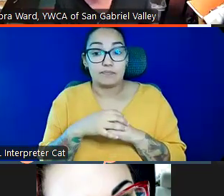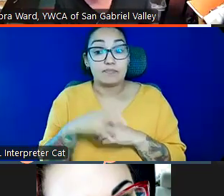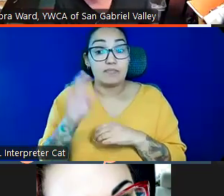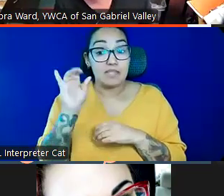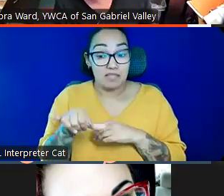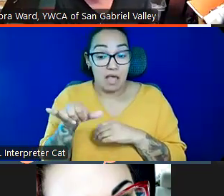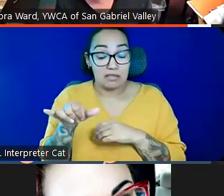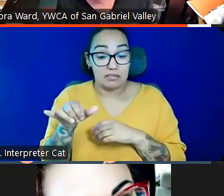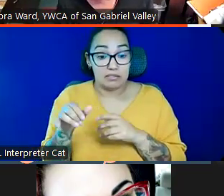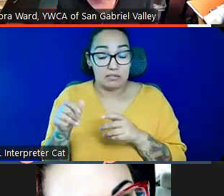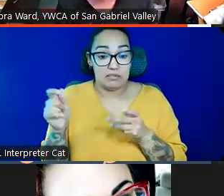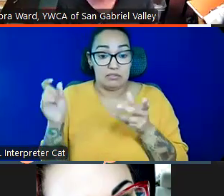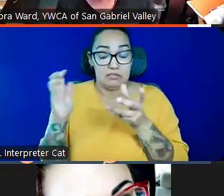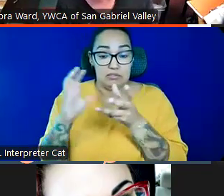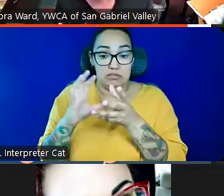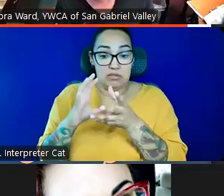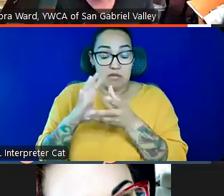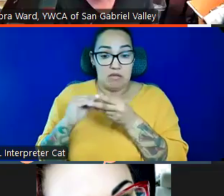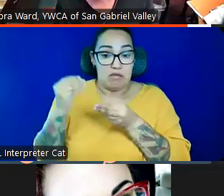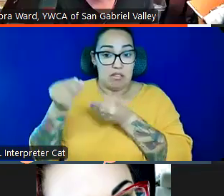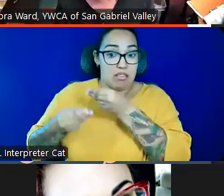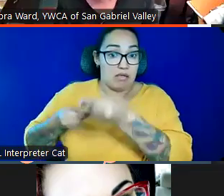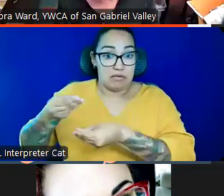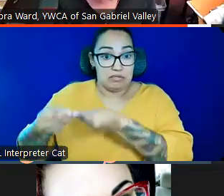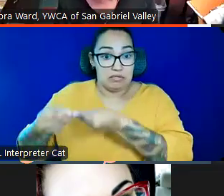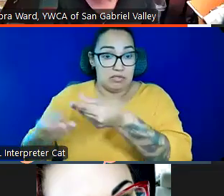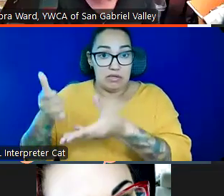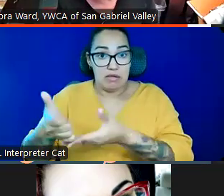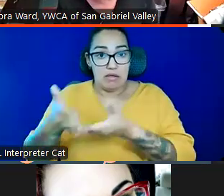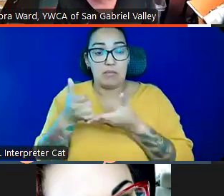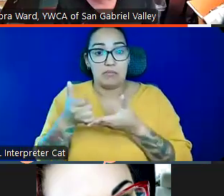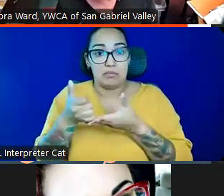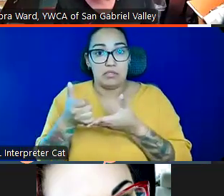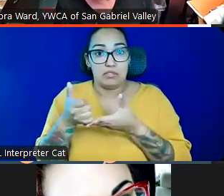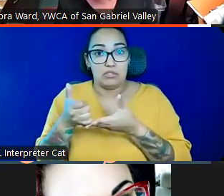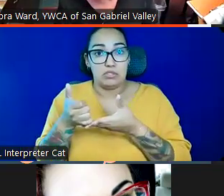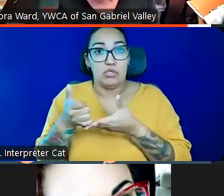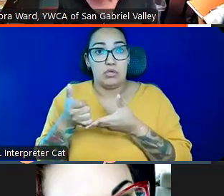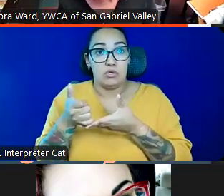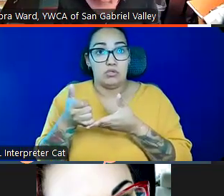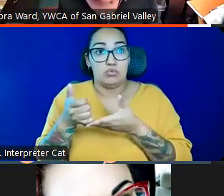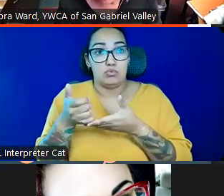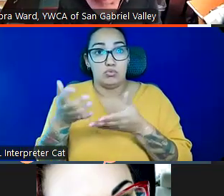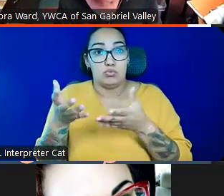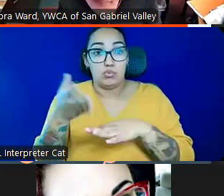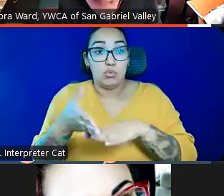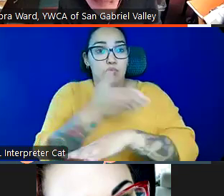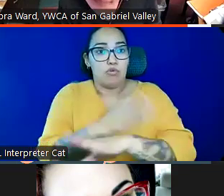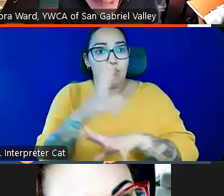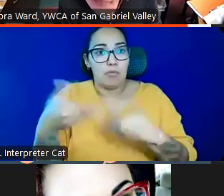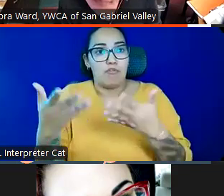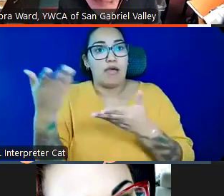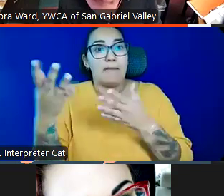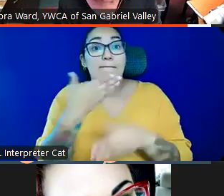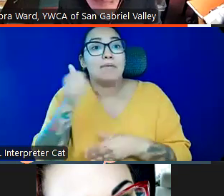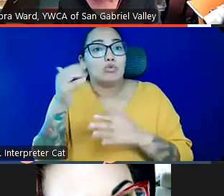legacy really helped us to move towards providing greater services, and we were able to